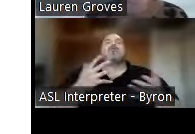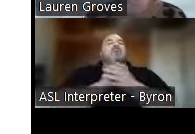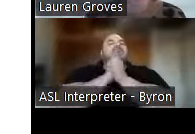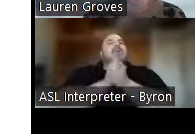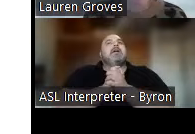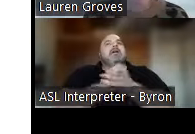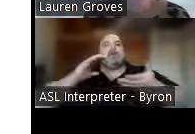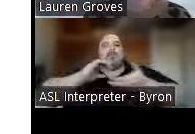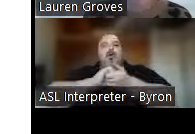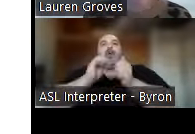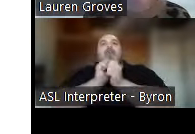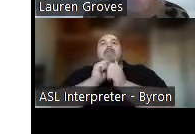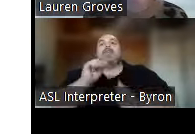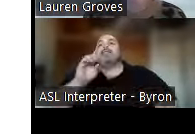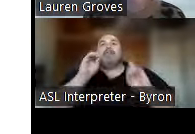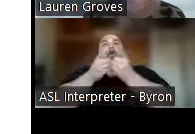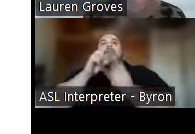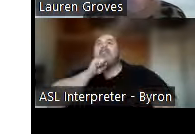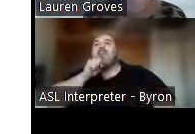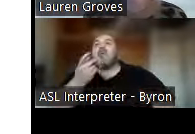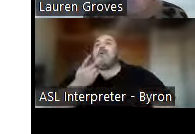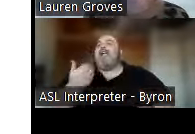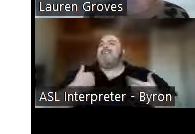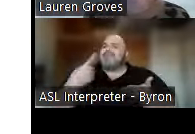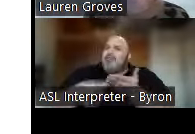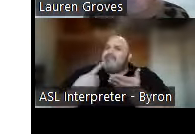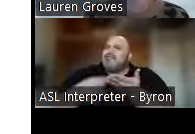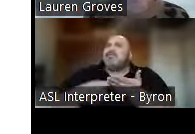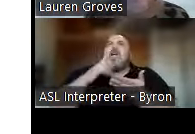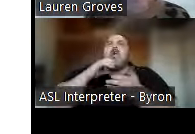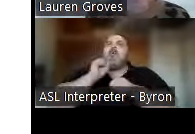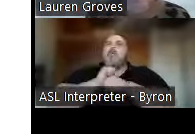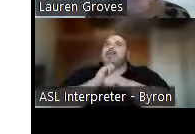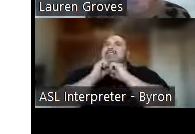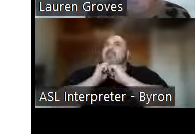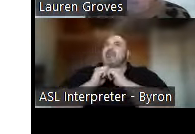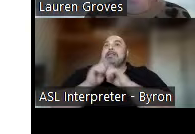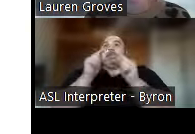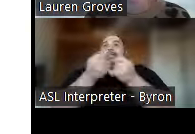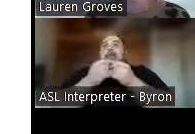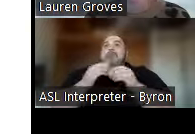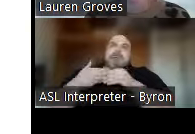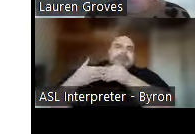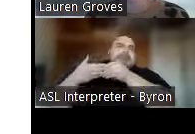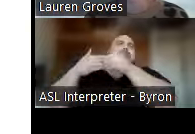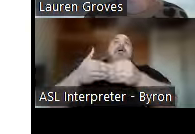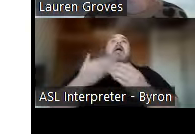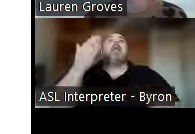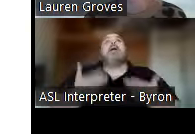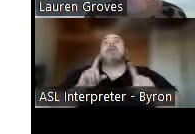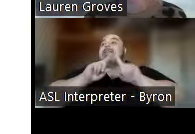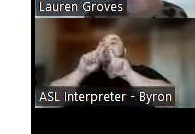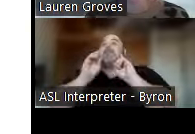of Aging. We have a lot of conversations and we continue to move this work together as a team. And even though there may be different